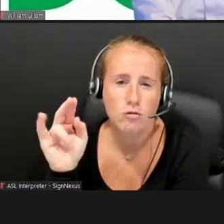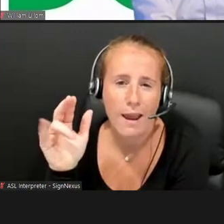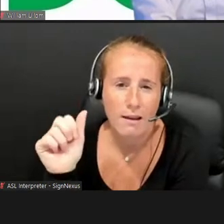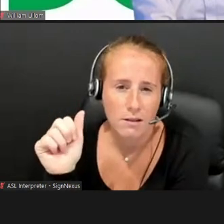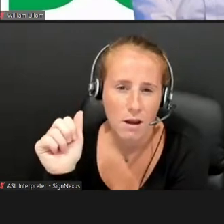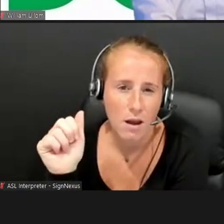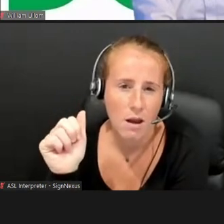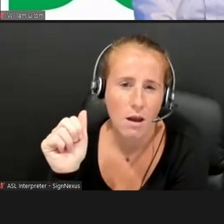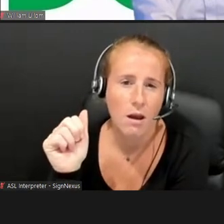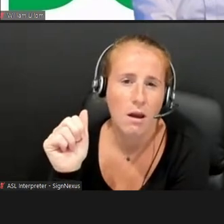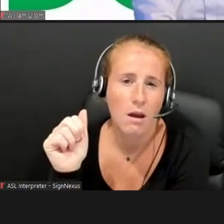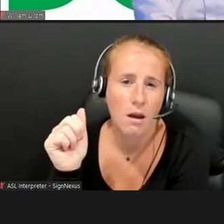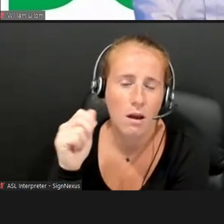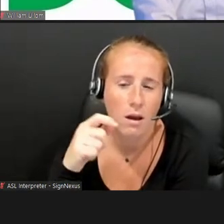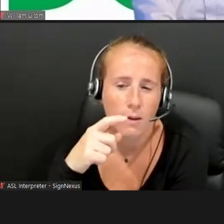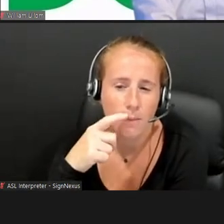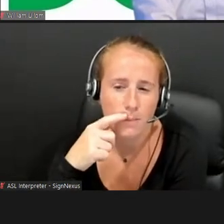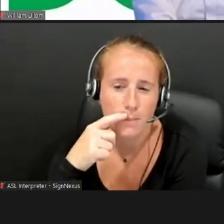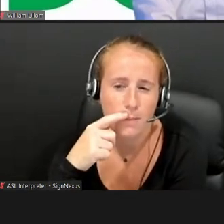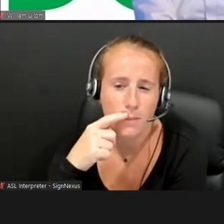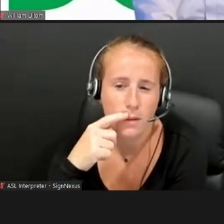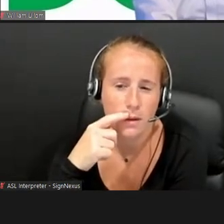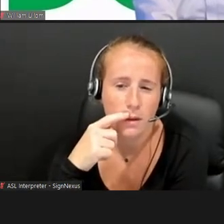krisha Benny Drummond